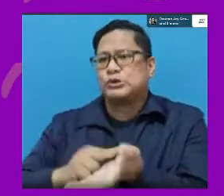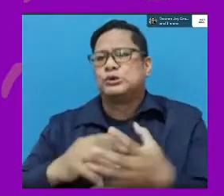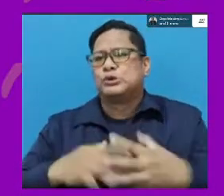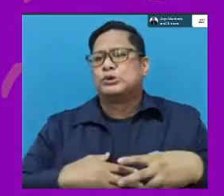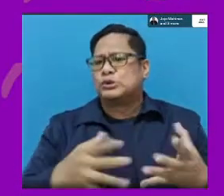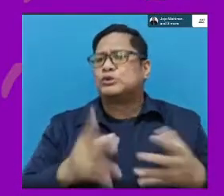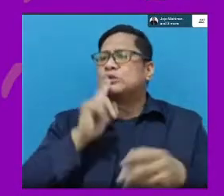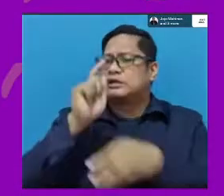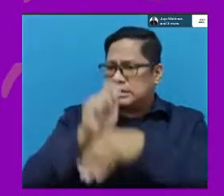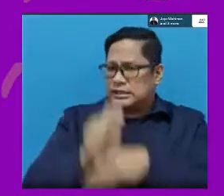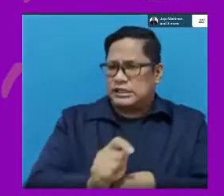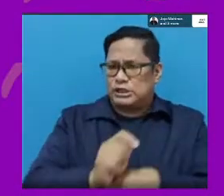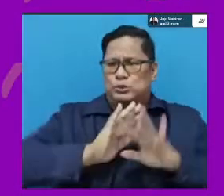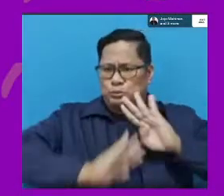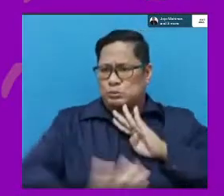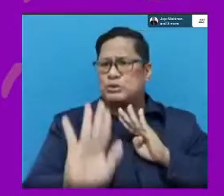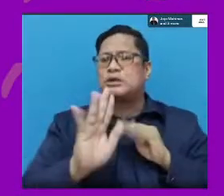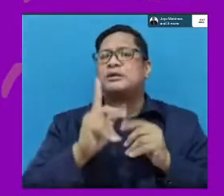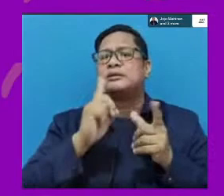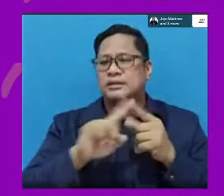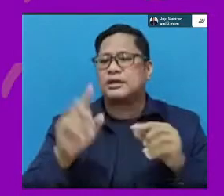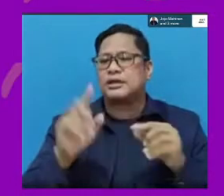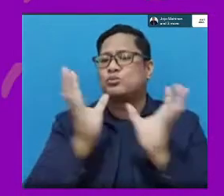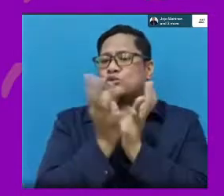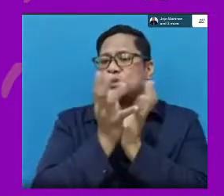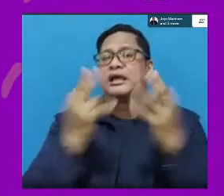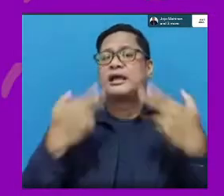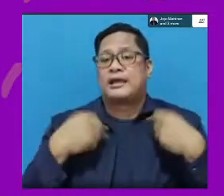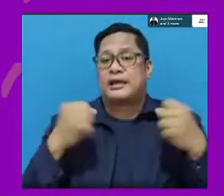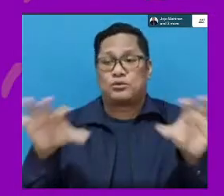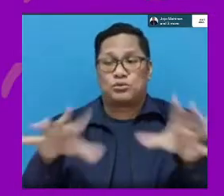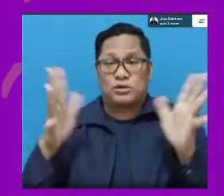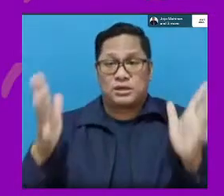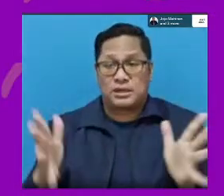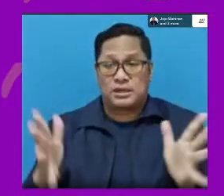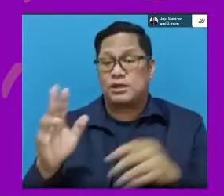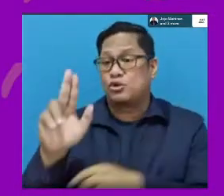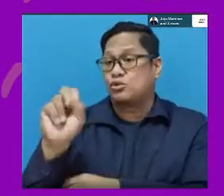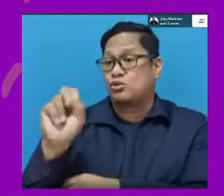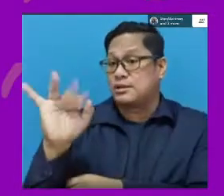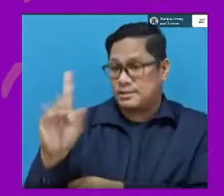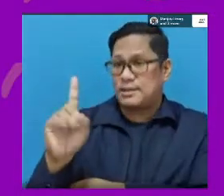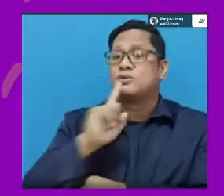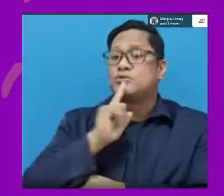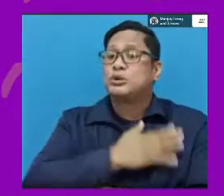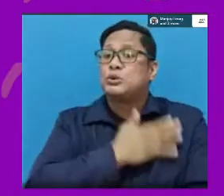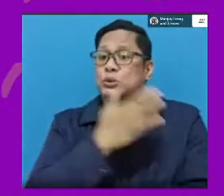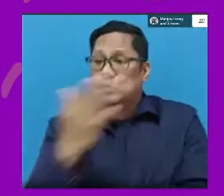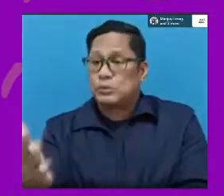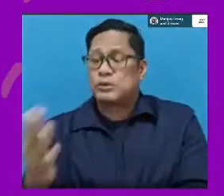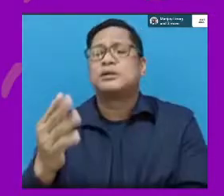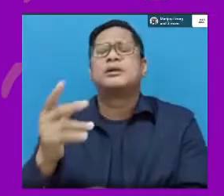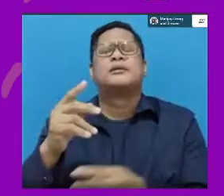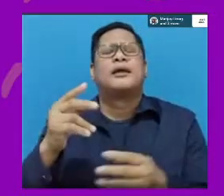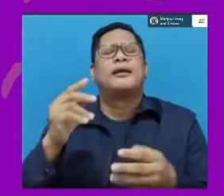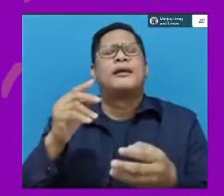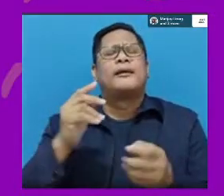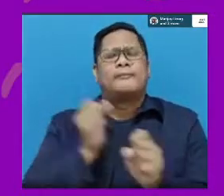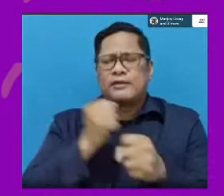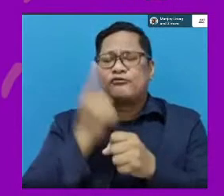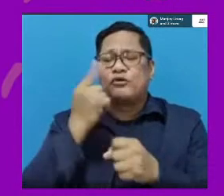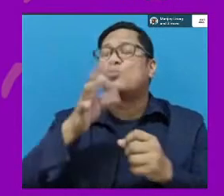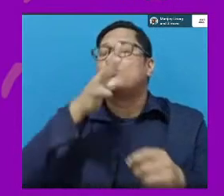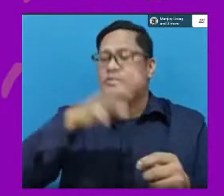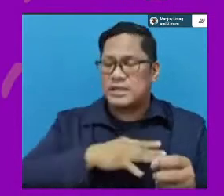birth attendants, and community health workers. USAID is committed to harnessing the power of women's energy